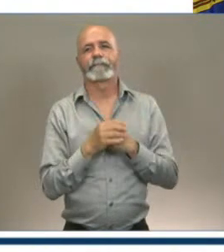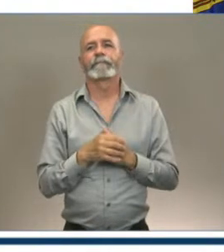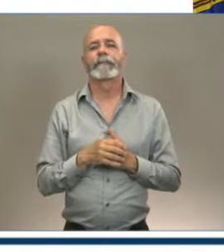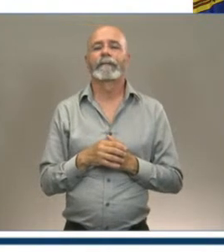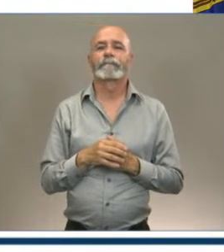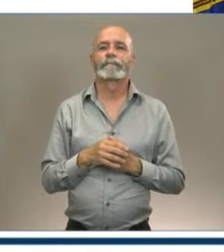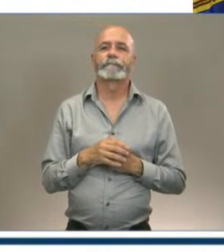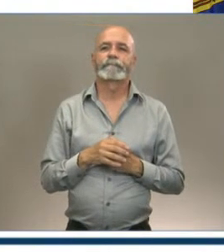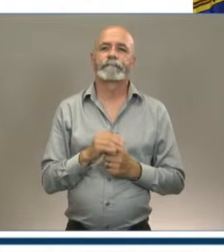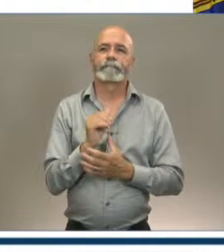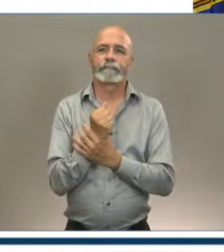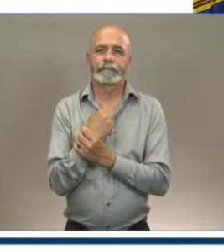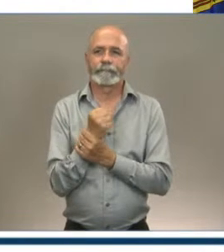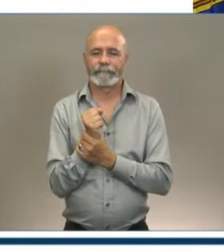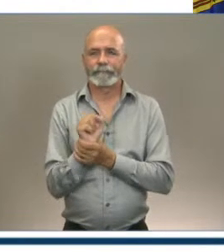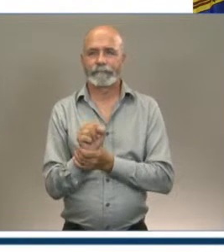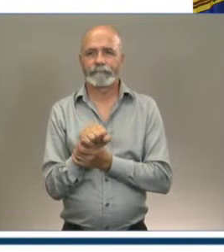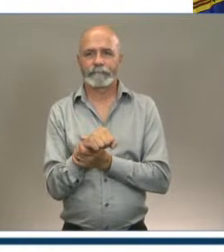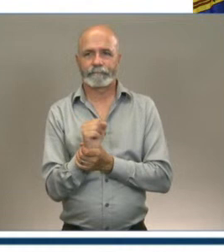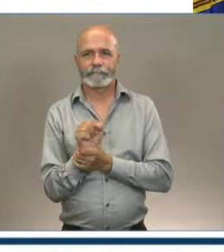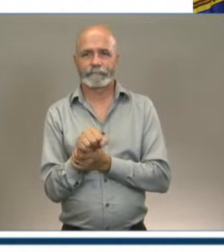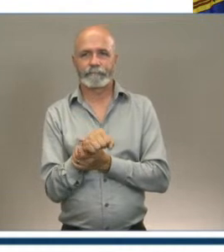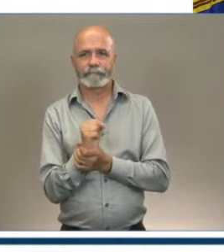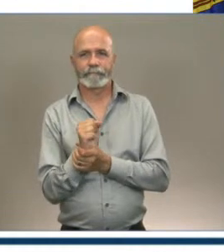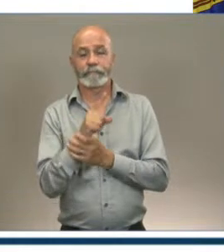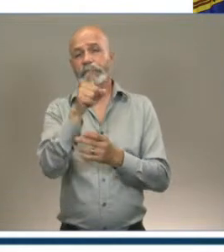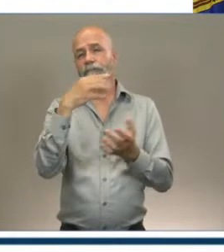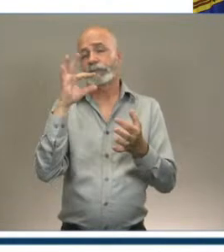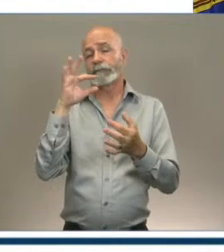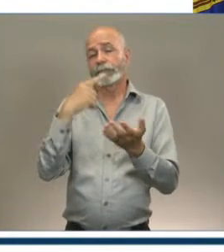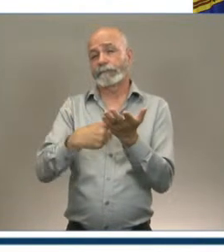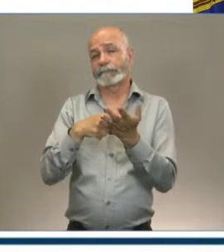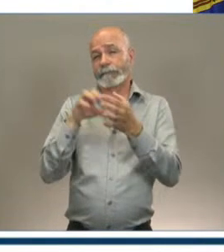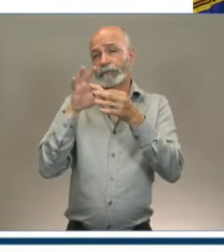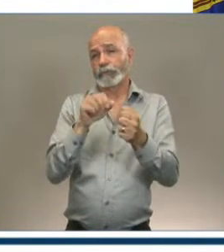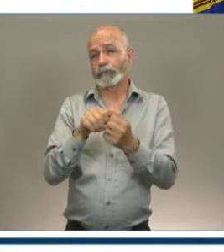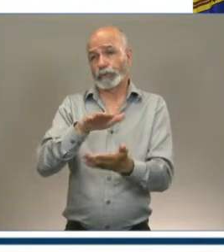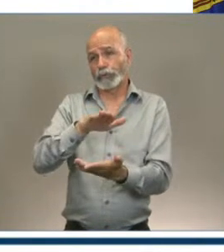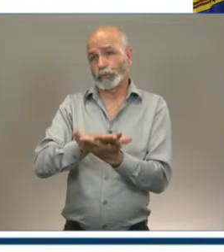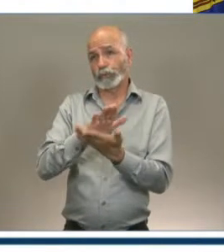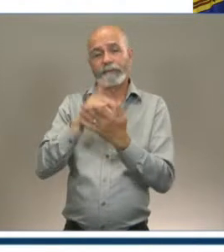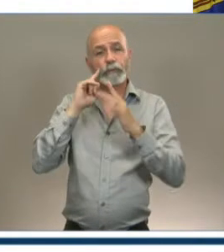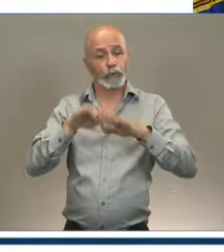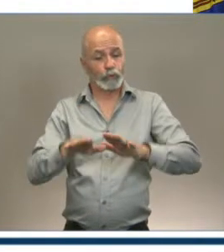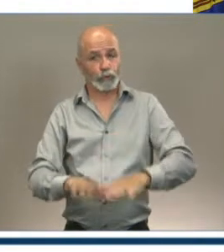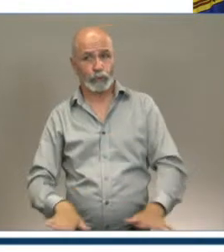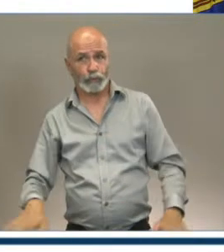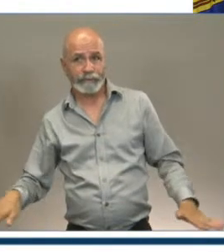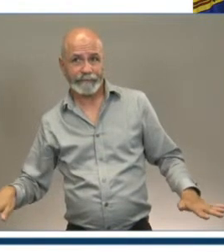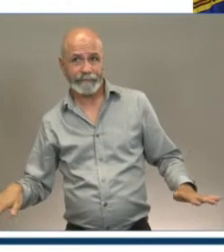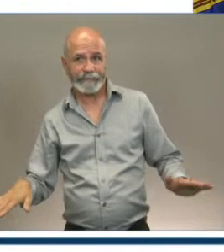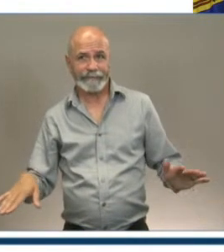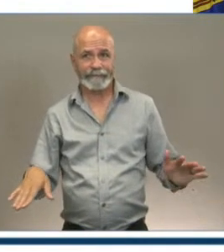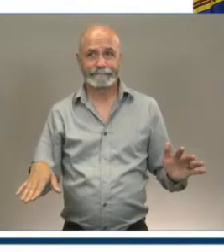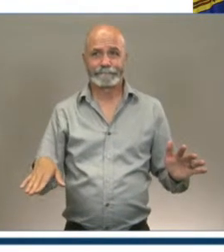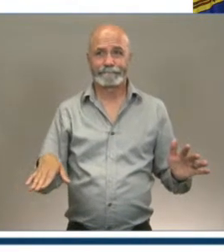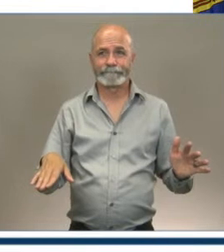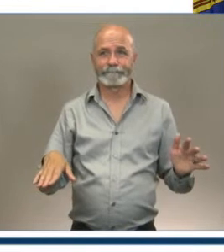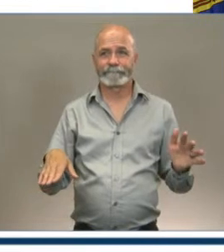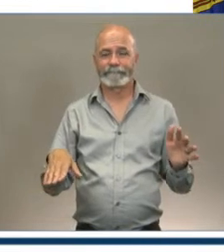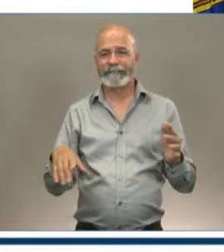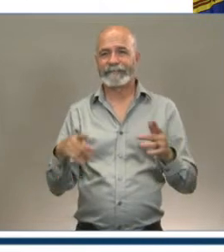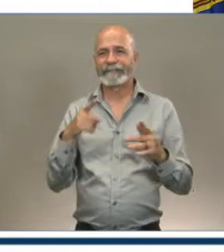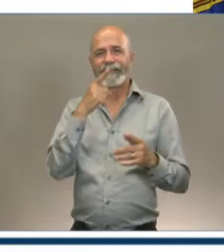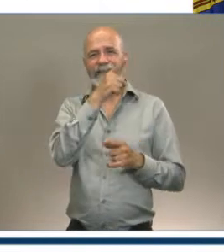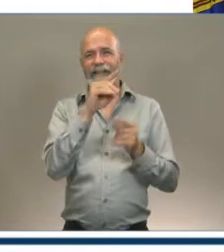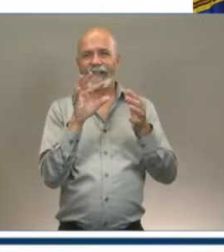a plan for school for vulnerable children. Can you kind of let us know what you mean by vulnerable children? And